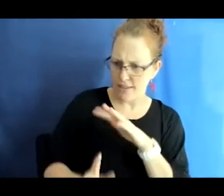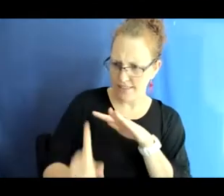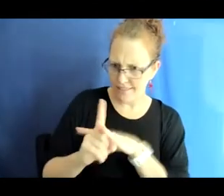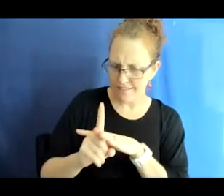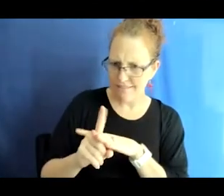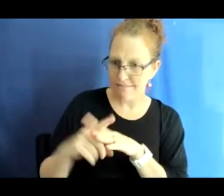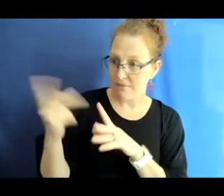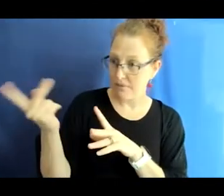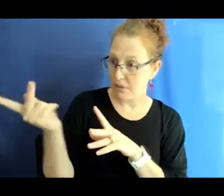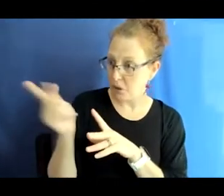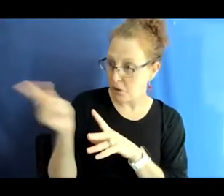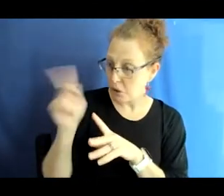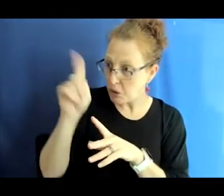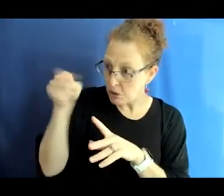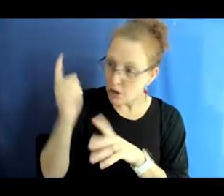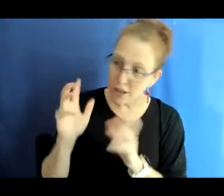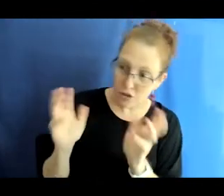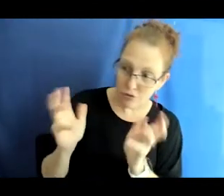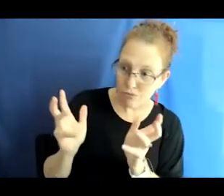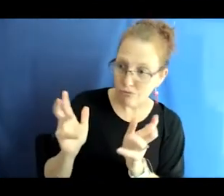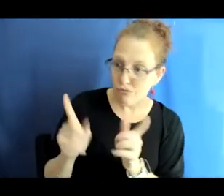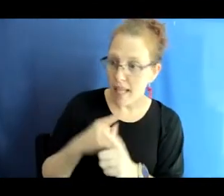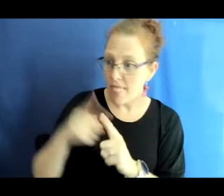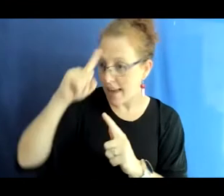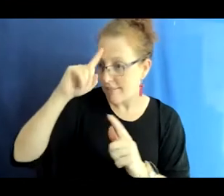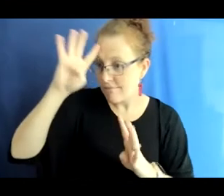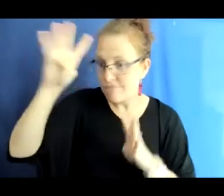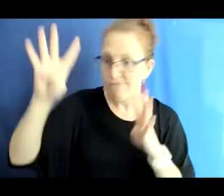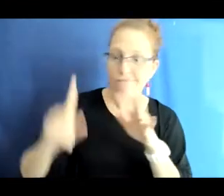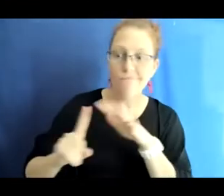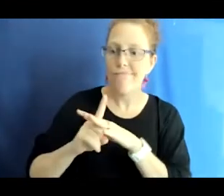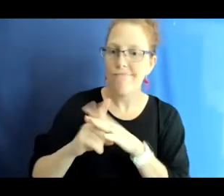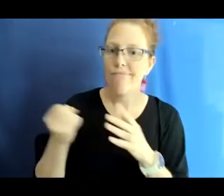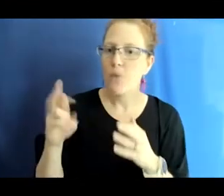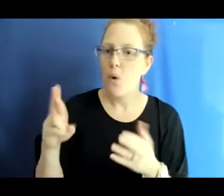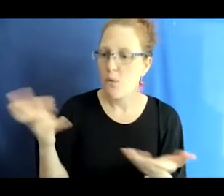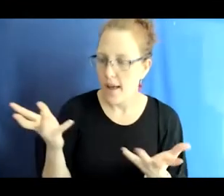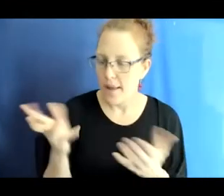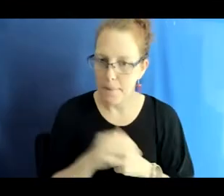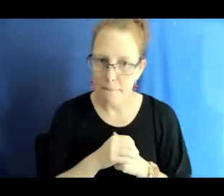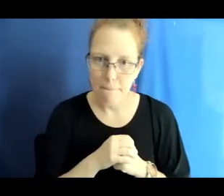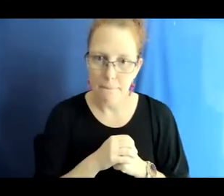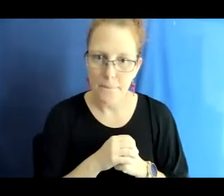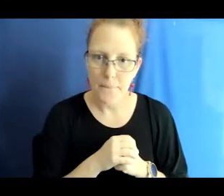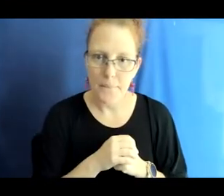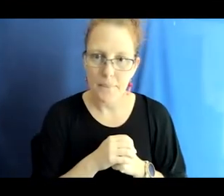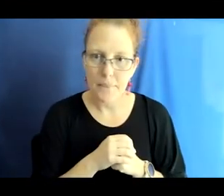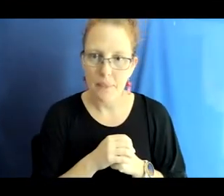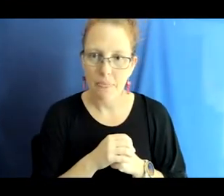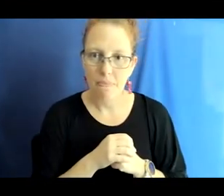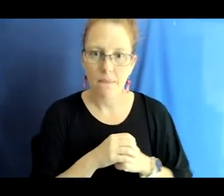and started talking about your life, Marius? Oh, well, we've